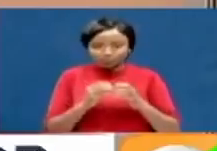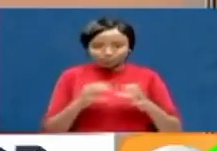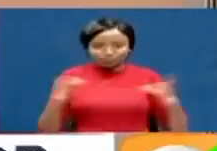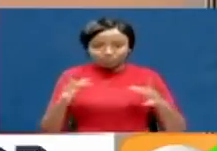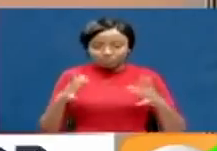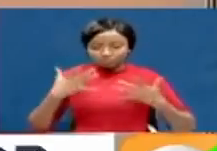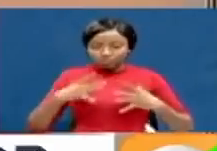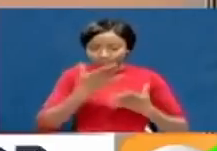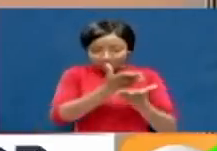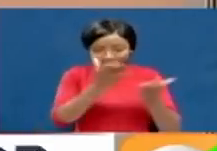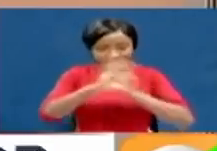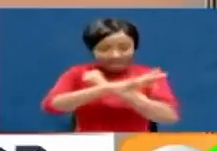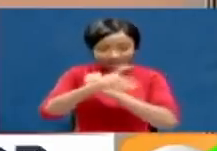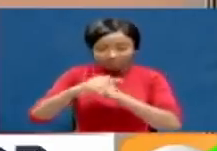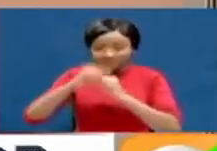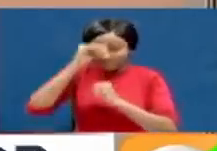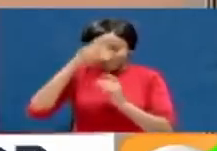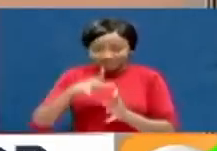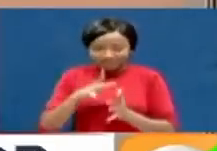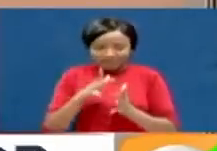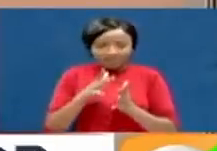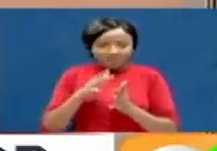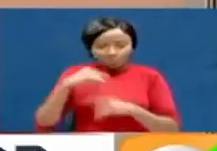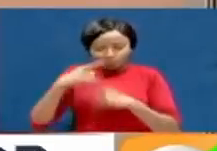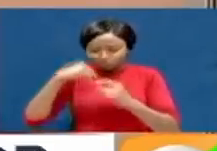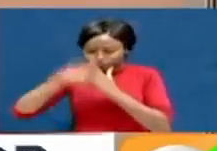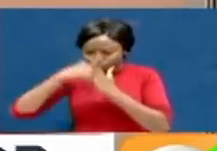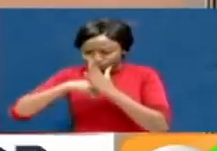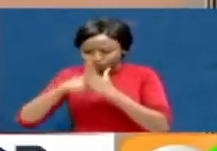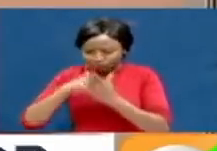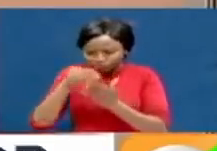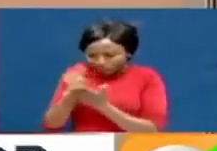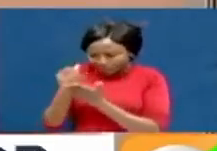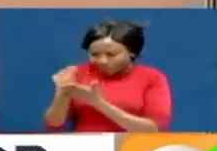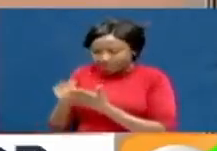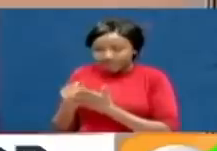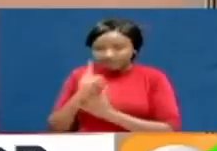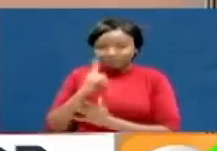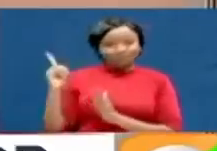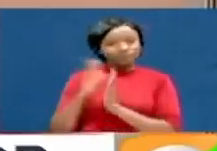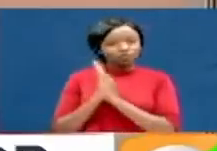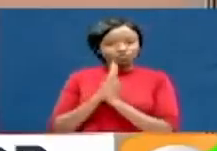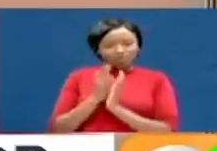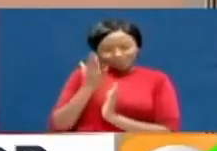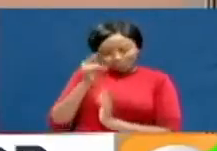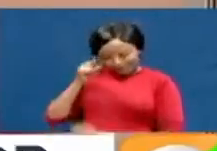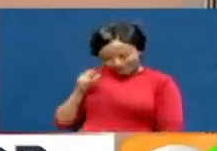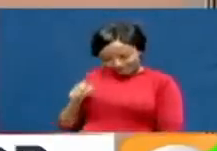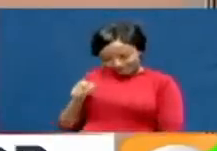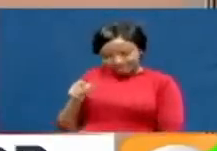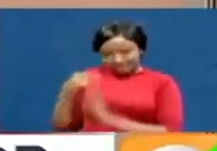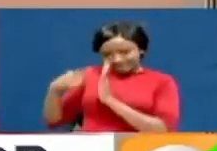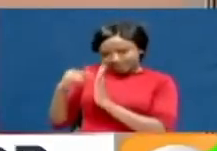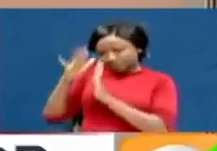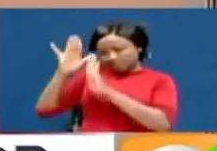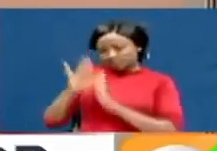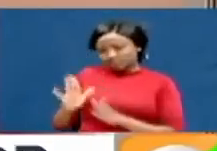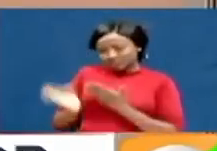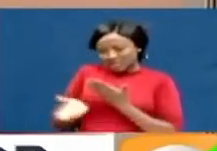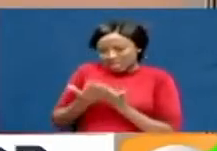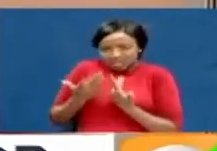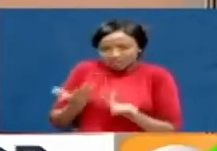stock these crucial breathing aids. Enock Sikolia spent the day with a medic and tells us just why and how these devices